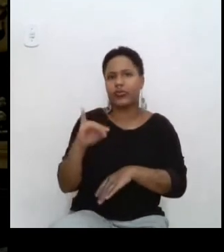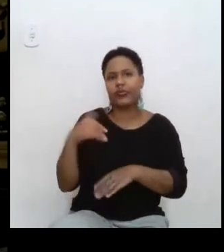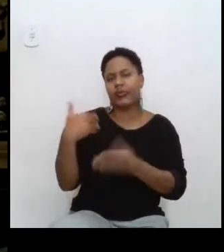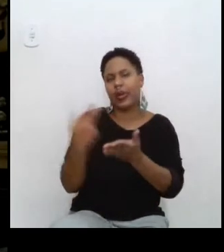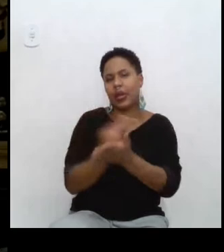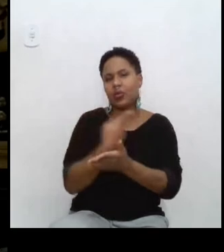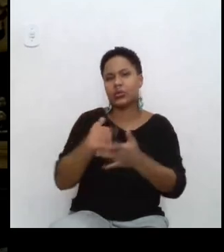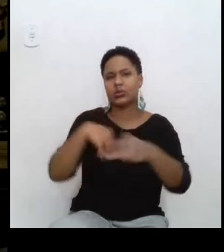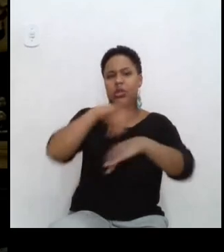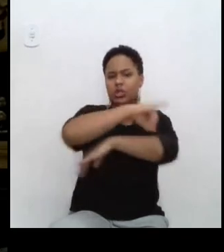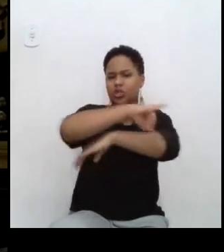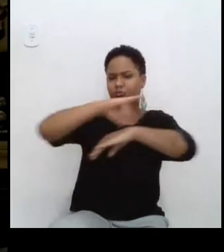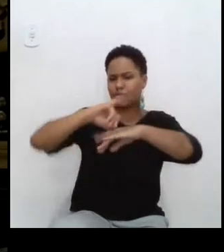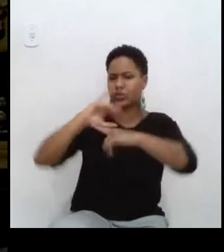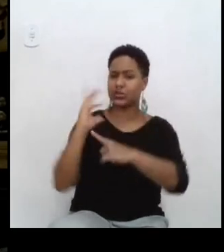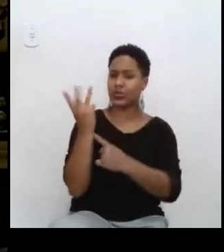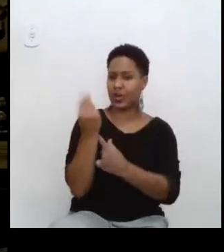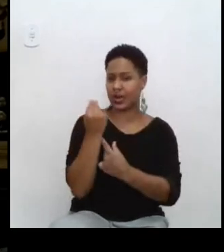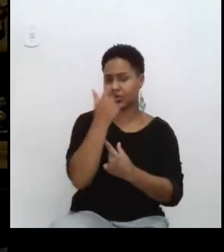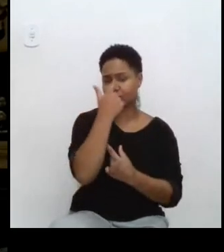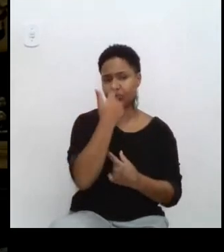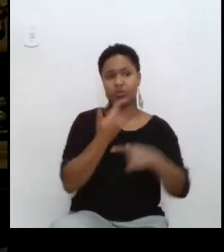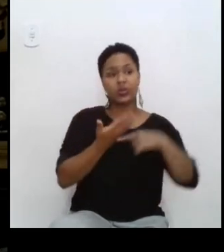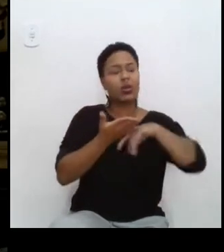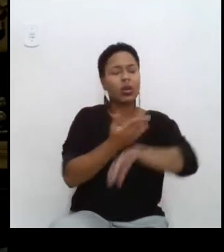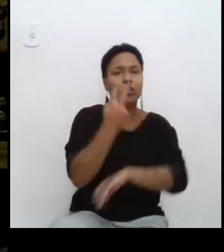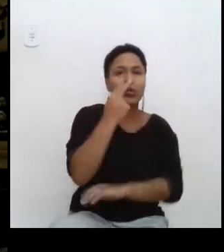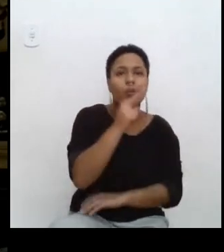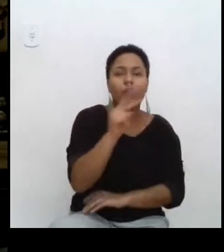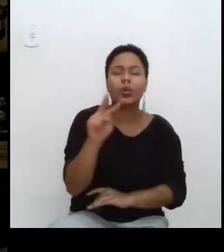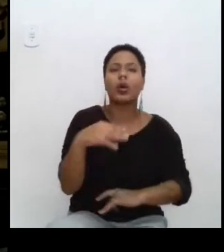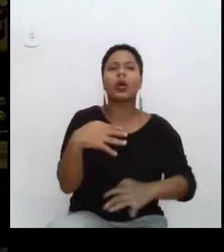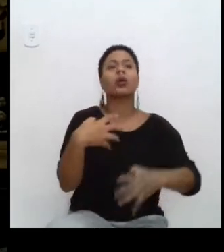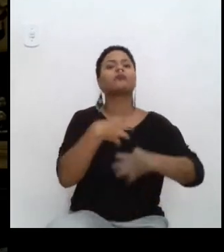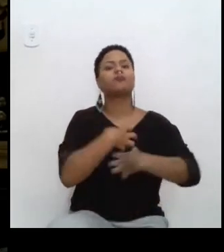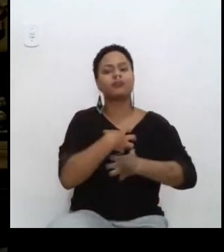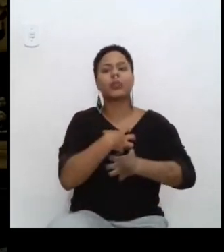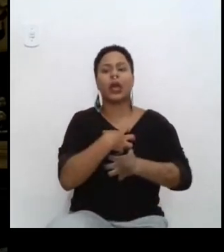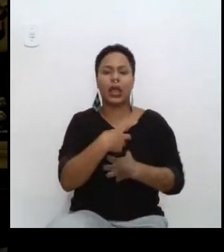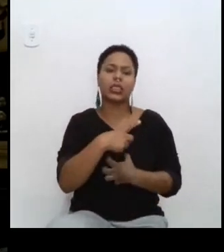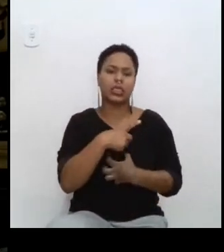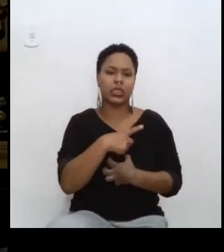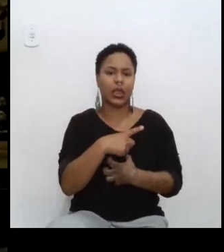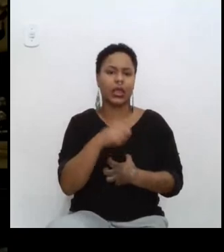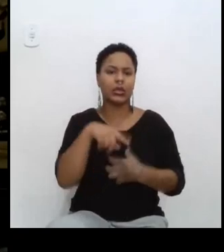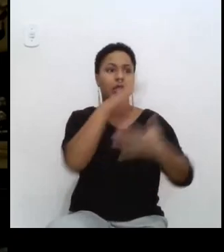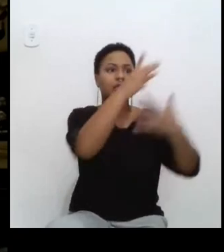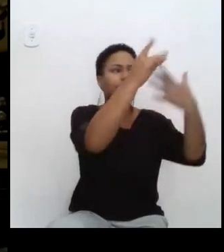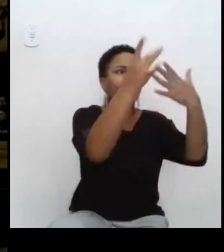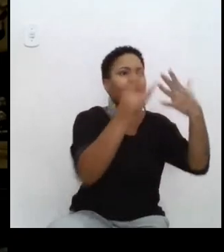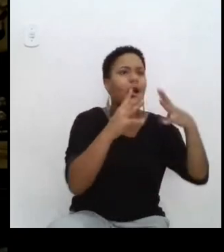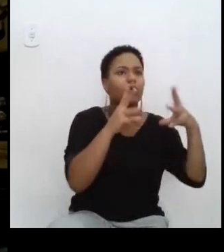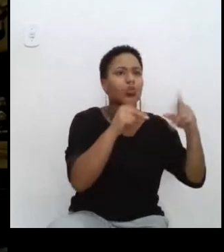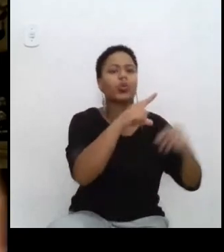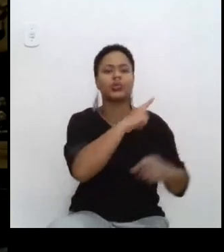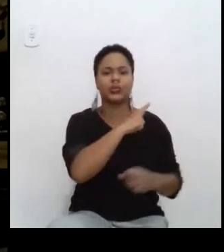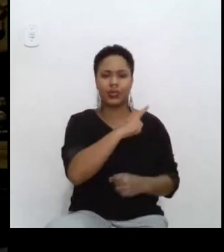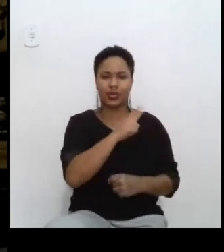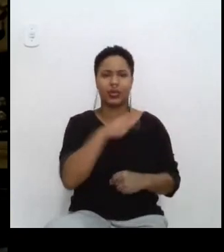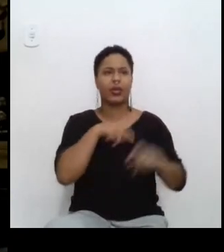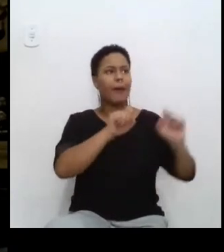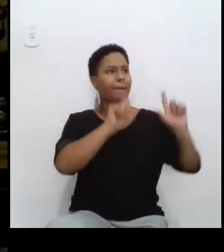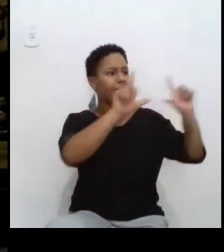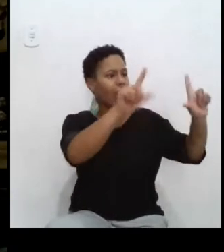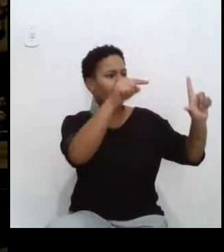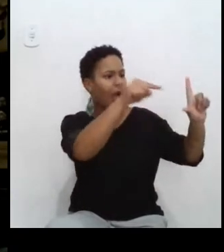e ofender de Palma tempo ou de dicas saindo organismo de cordas da casa do uniforme